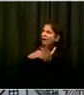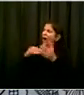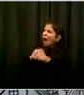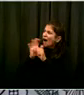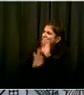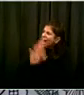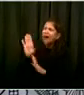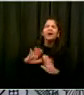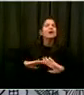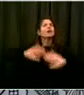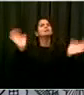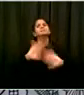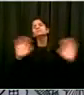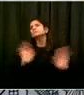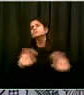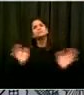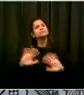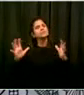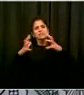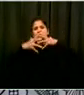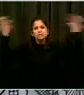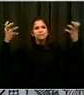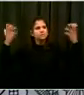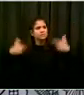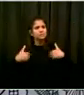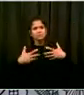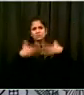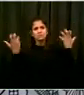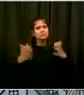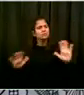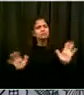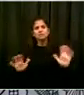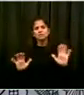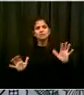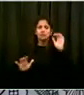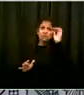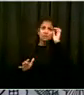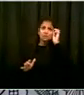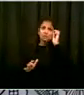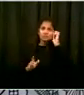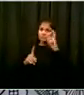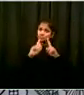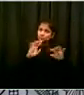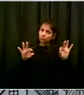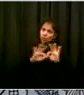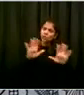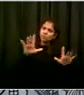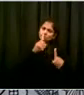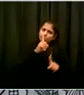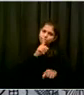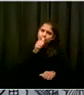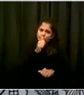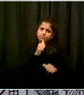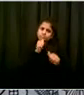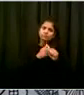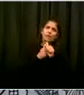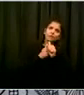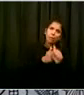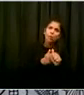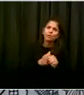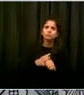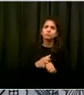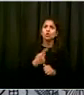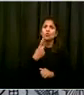necessary. And they're necessary here in Brooklyn and Queens. And as you saw yesterday, they're necessary in other parts of the state as well.